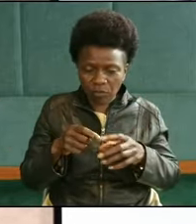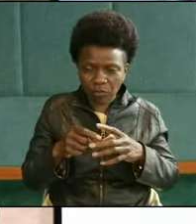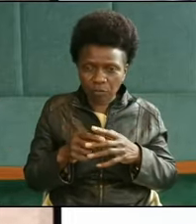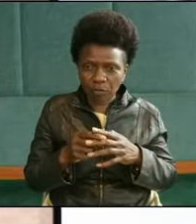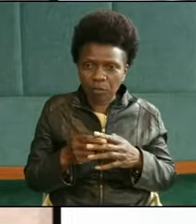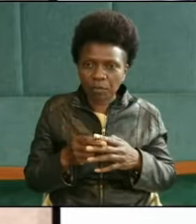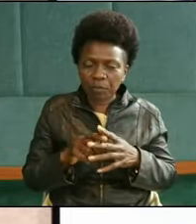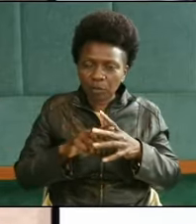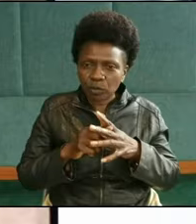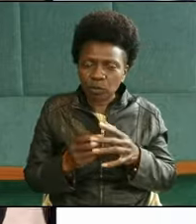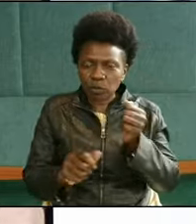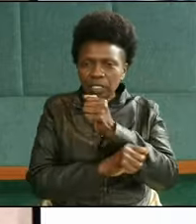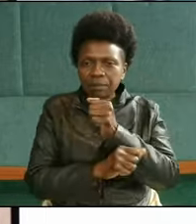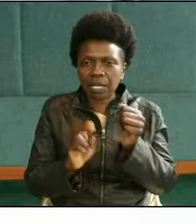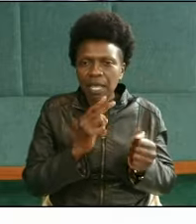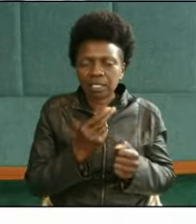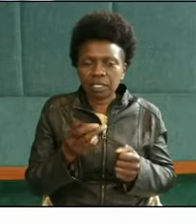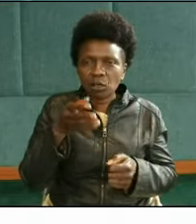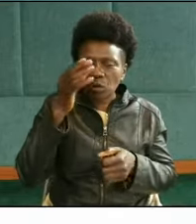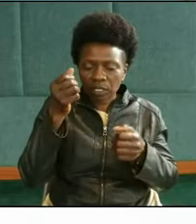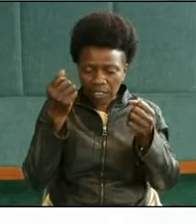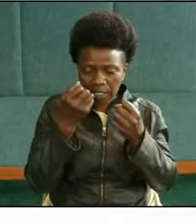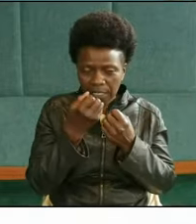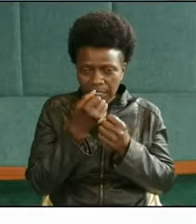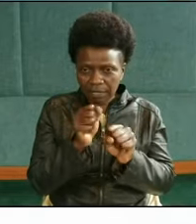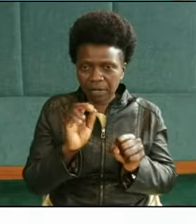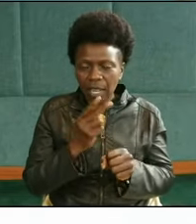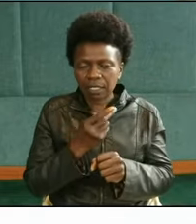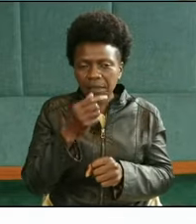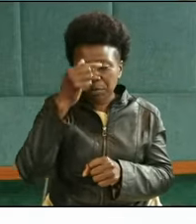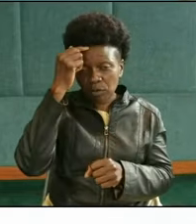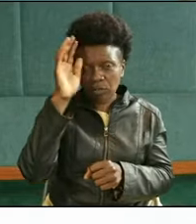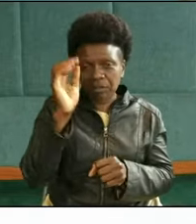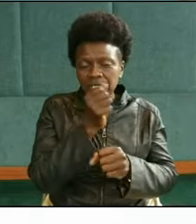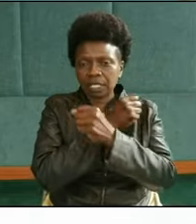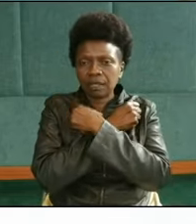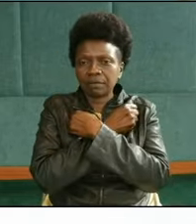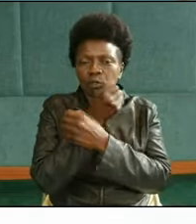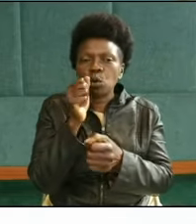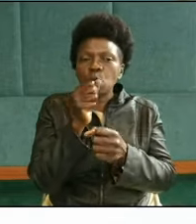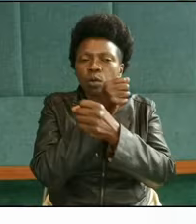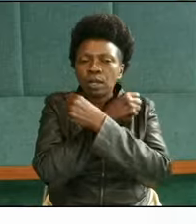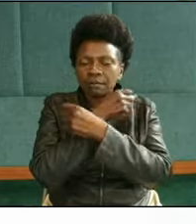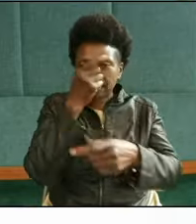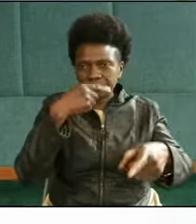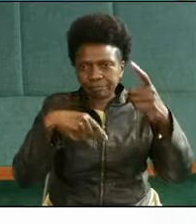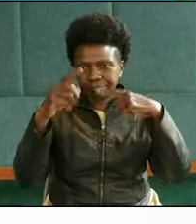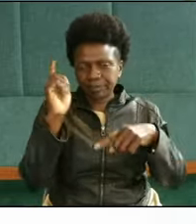us, God delivered us because of his love. So love has